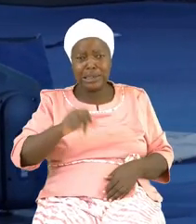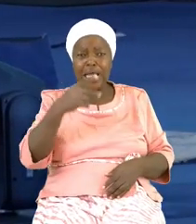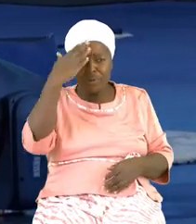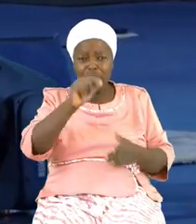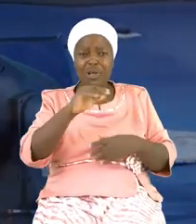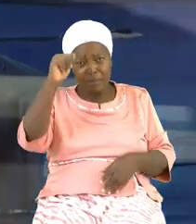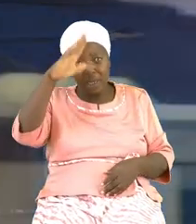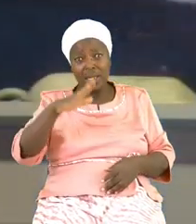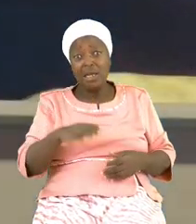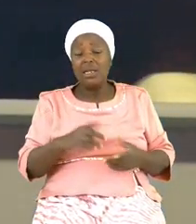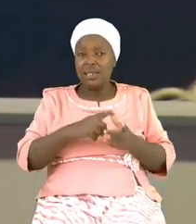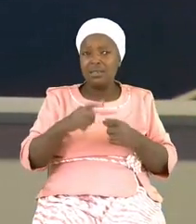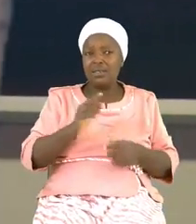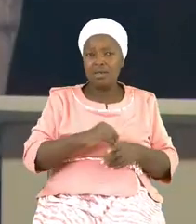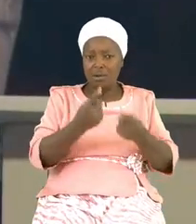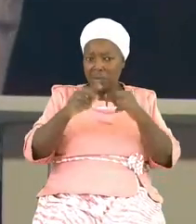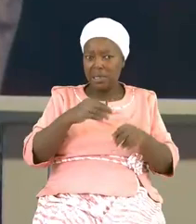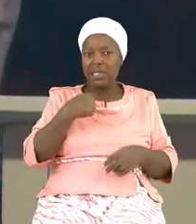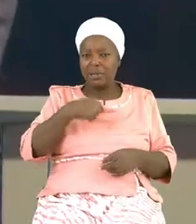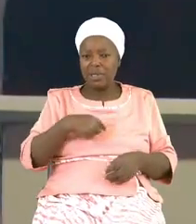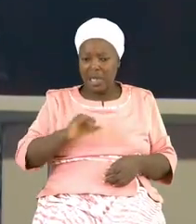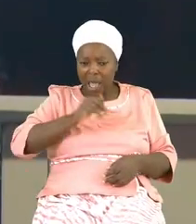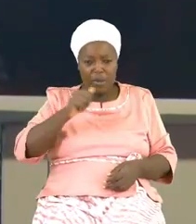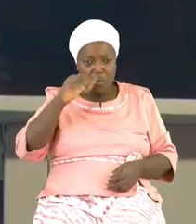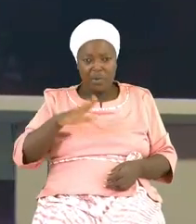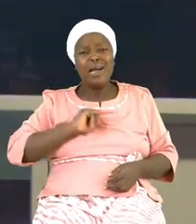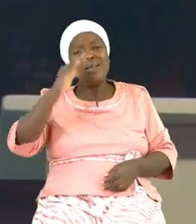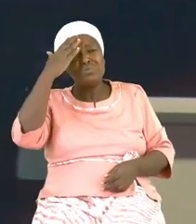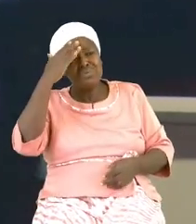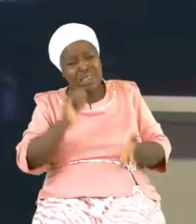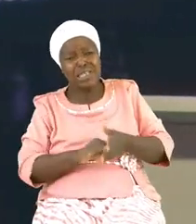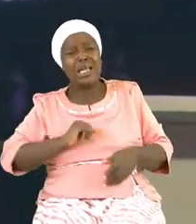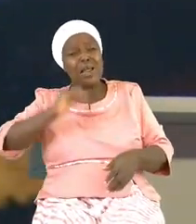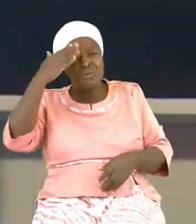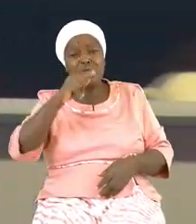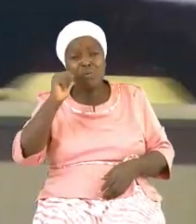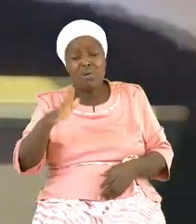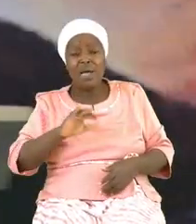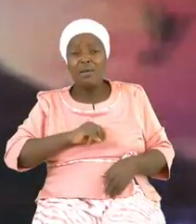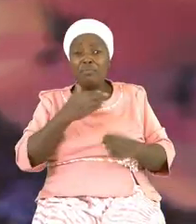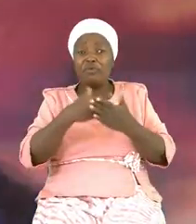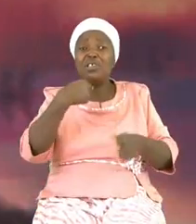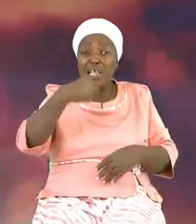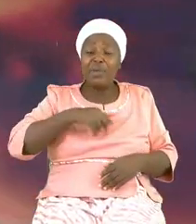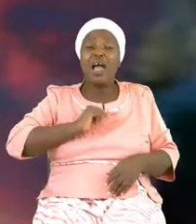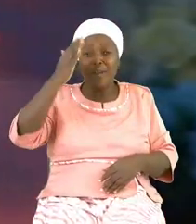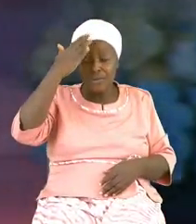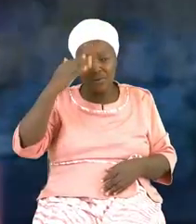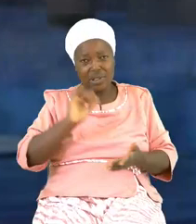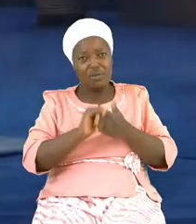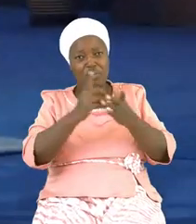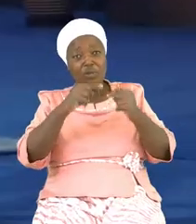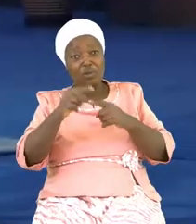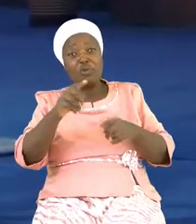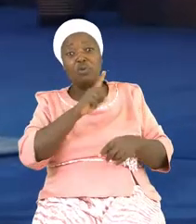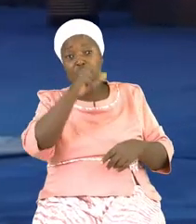I am a woman. I said, I can see that. I knew that before you said so. So when you come to God and you say, God, I'm